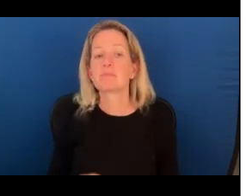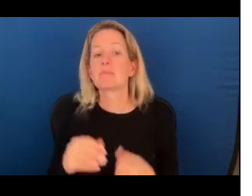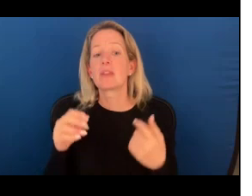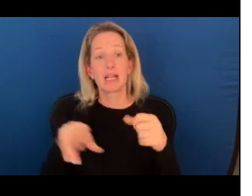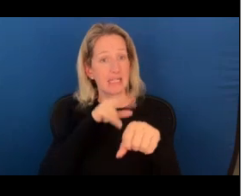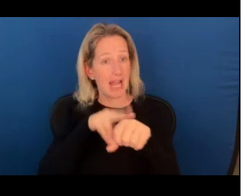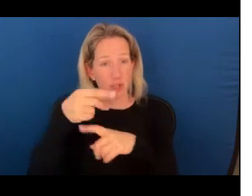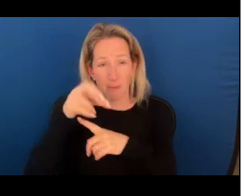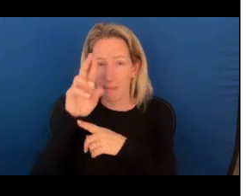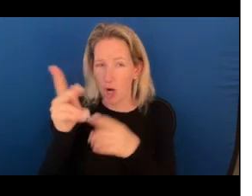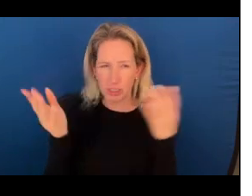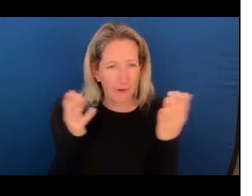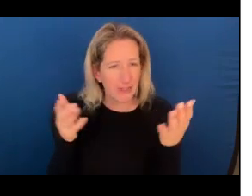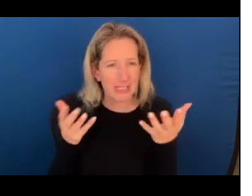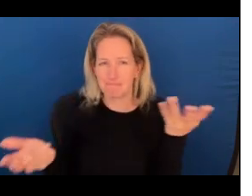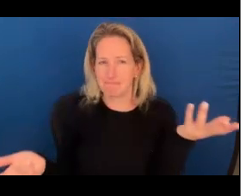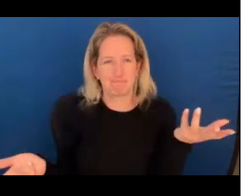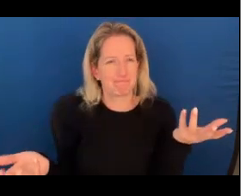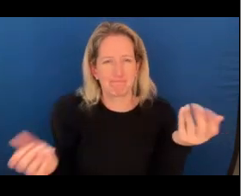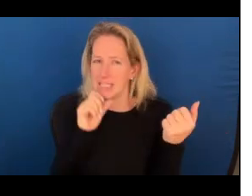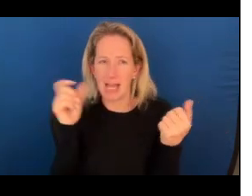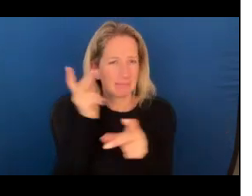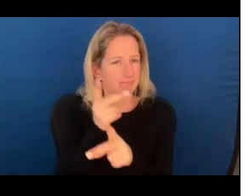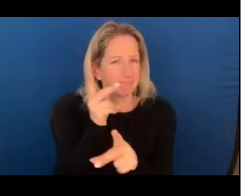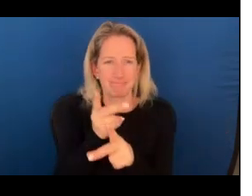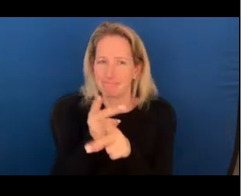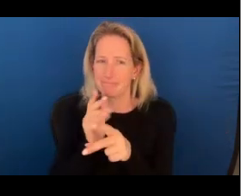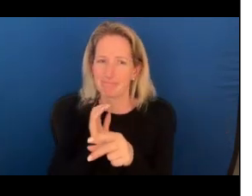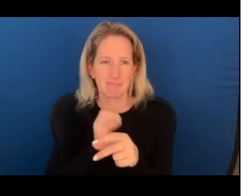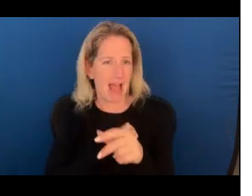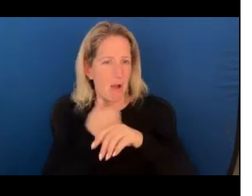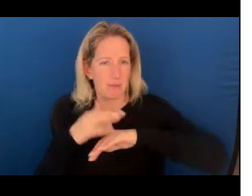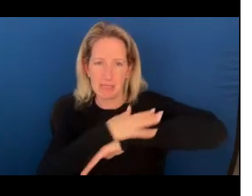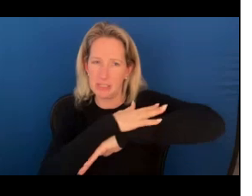doesn't really take care of the beaches.